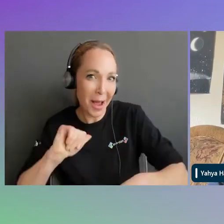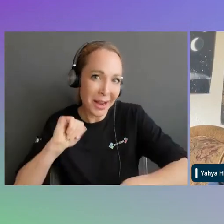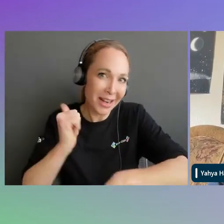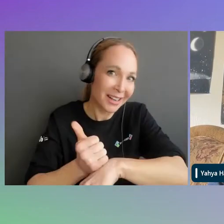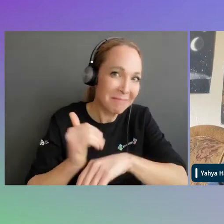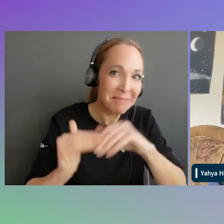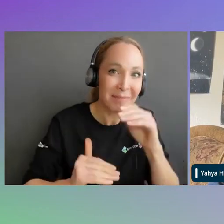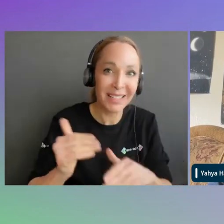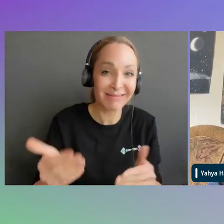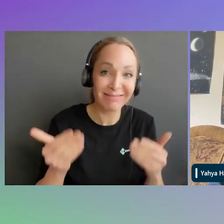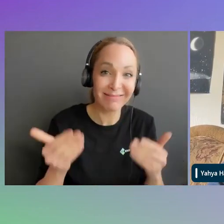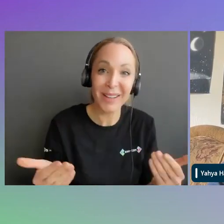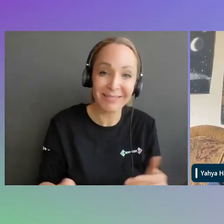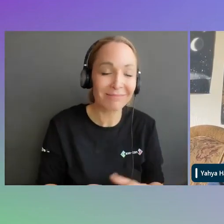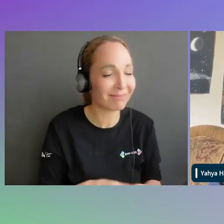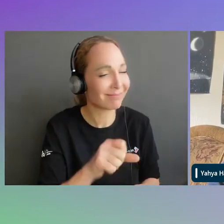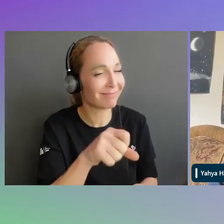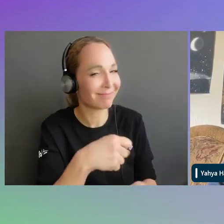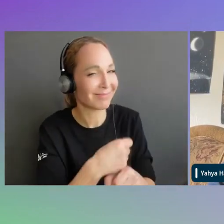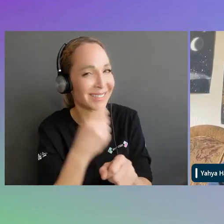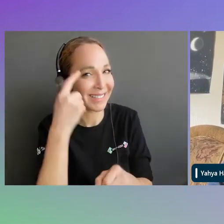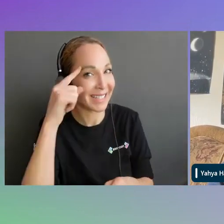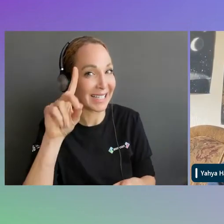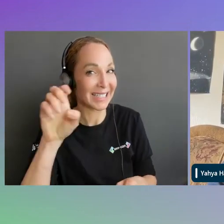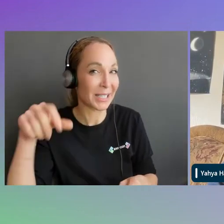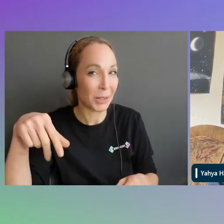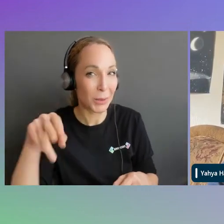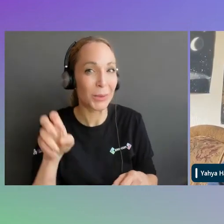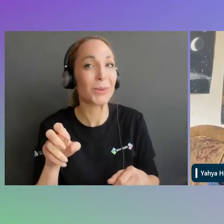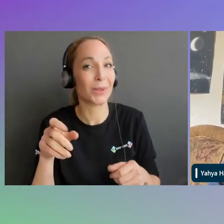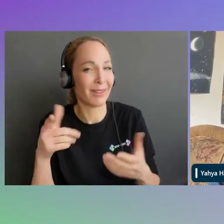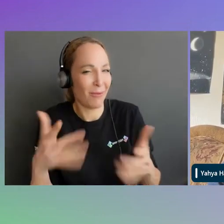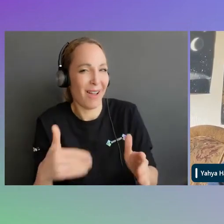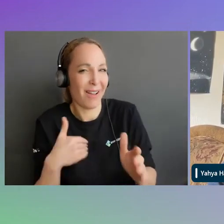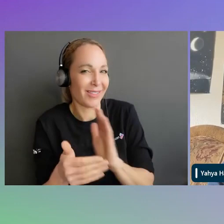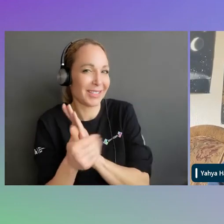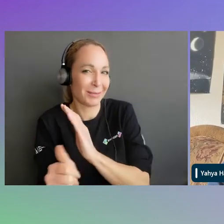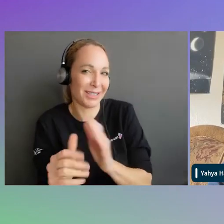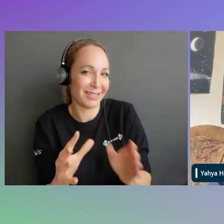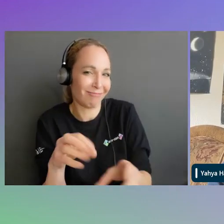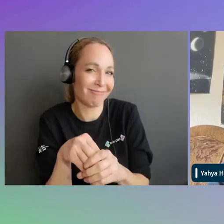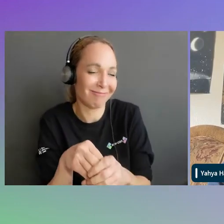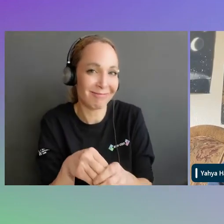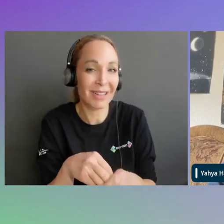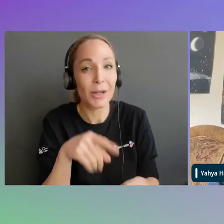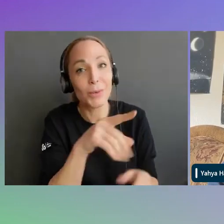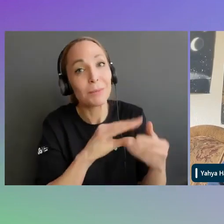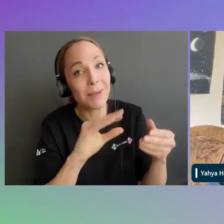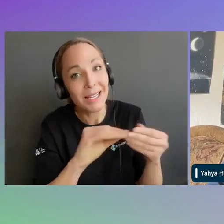within Deque that can contribute to that. And as you mentioned, Rachel, and for folks in the audience,